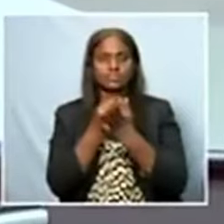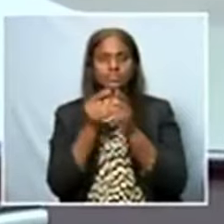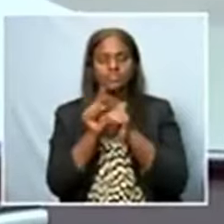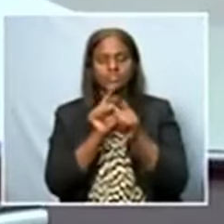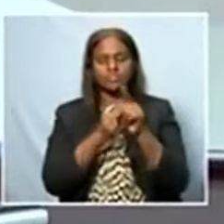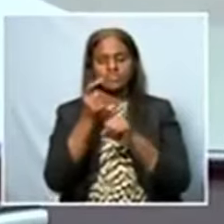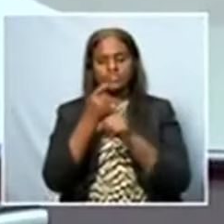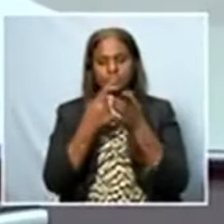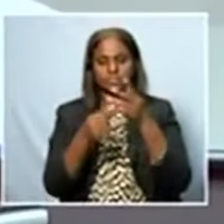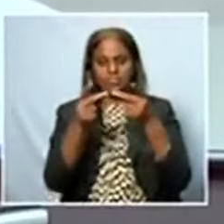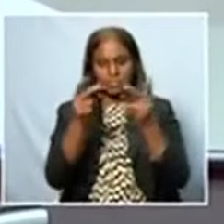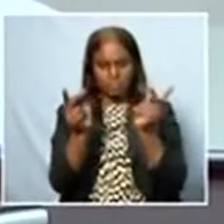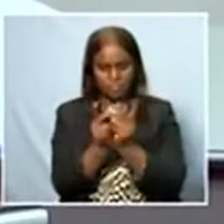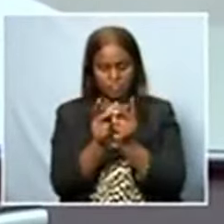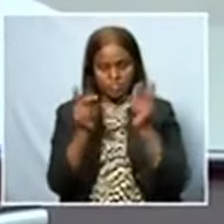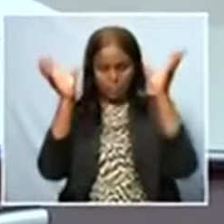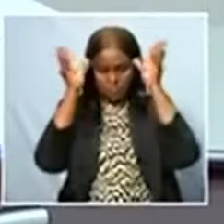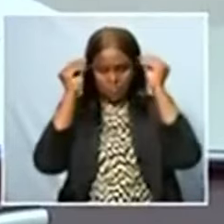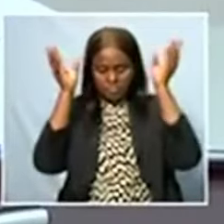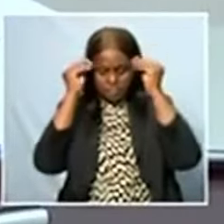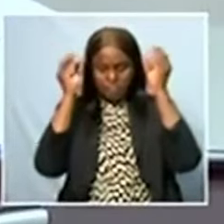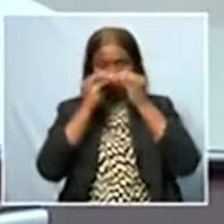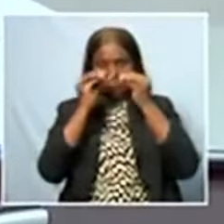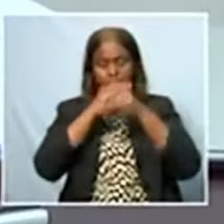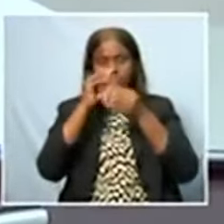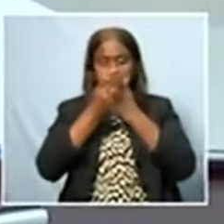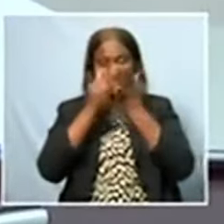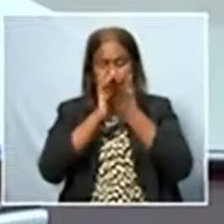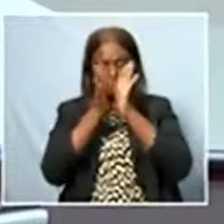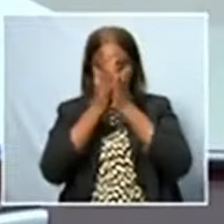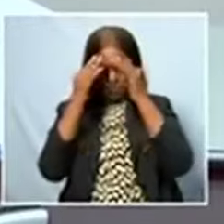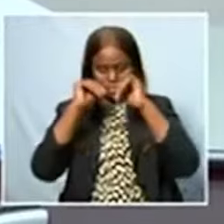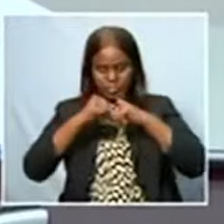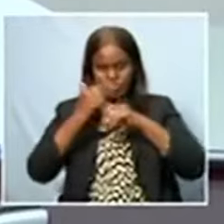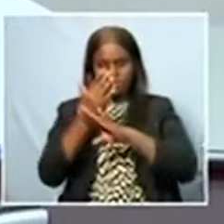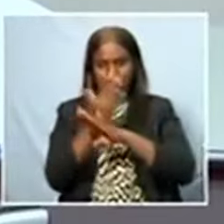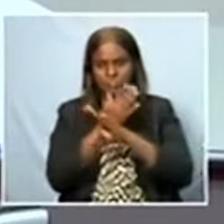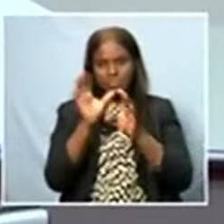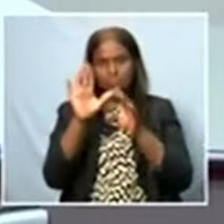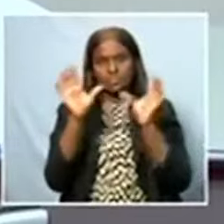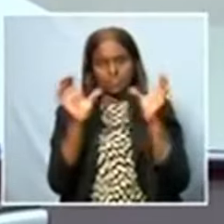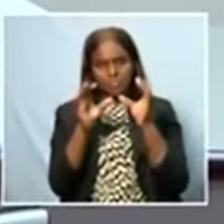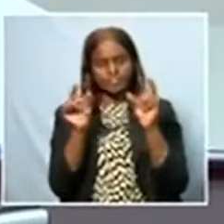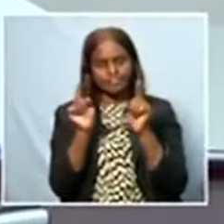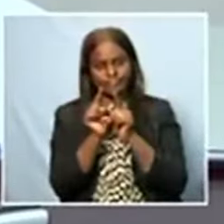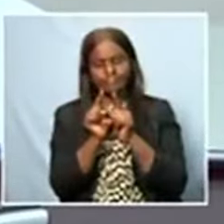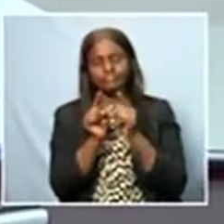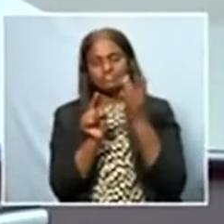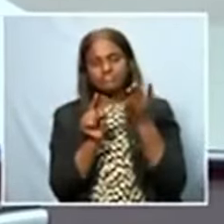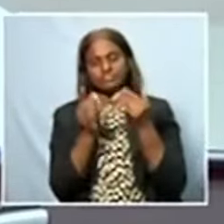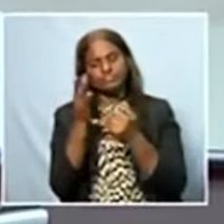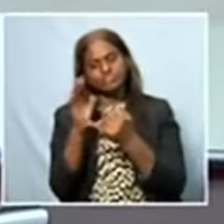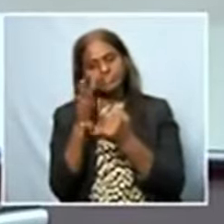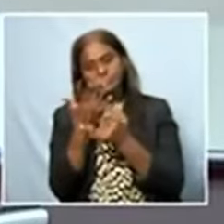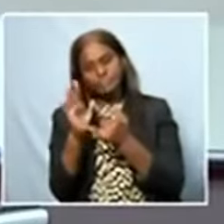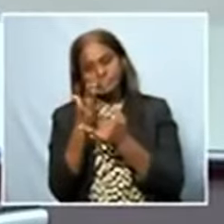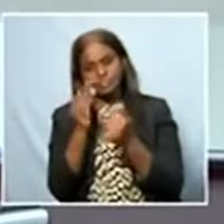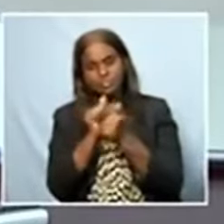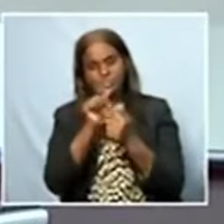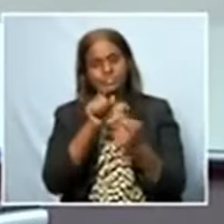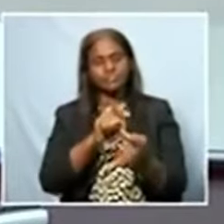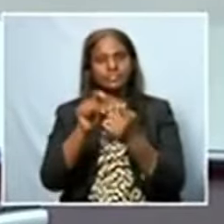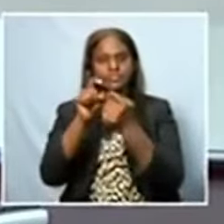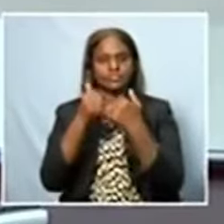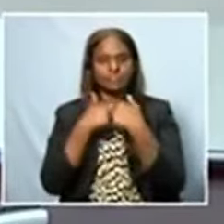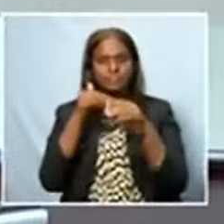coming from a practical experience. As you are aware, Chair, we've come before your committee and shared with you the challenges we're